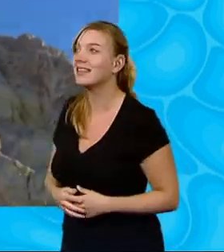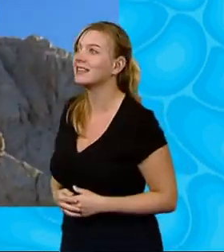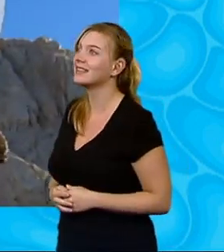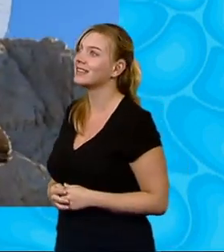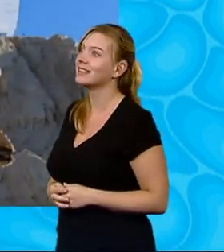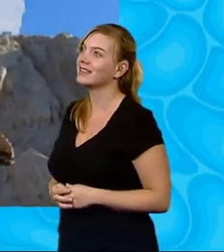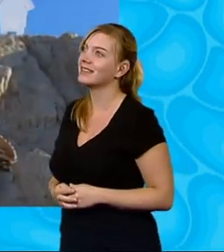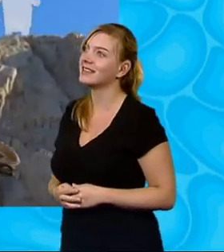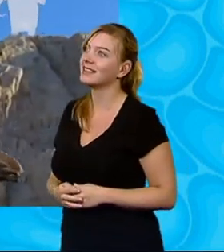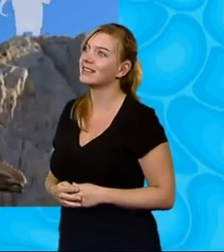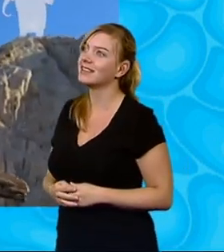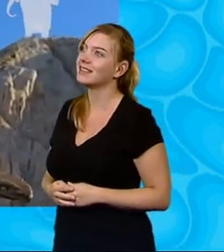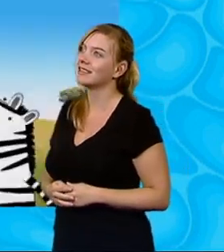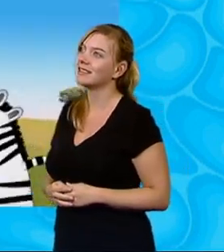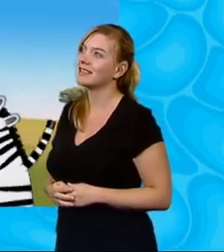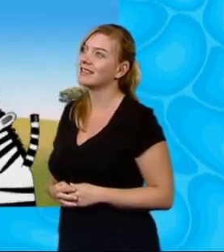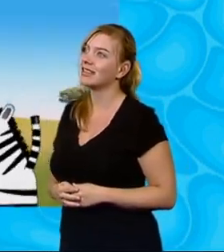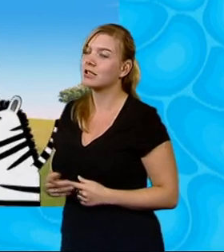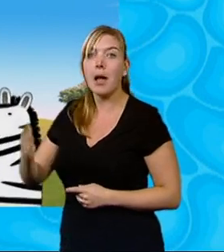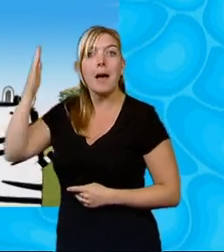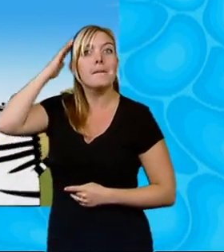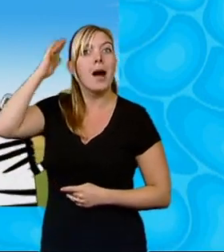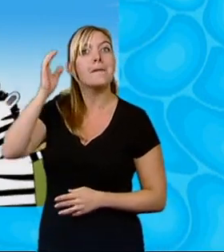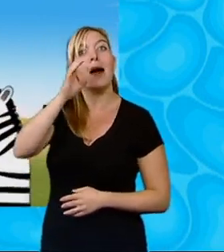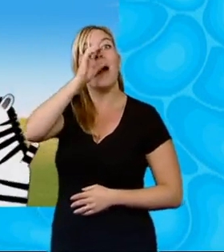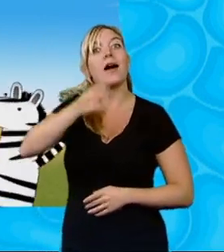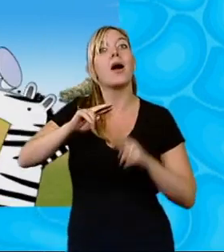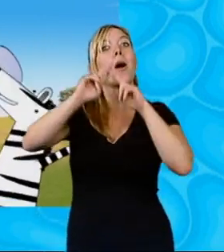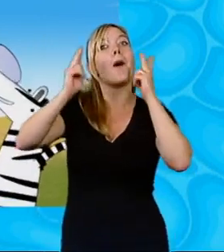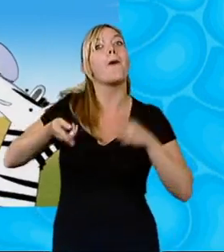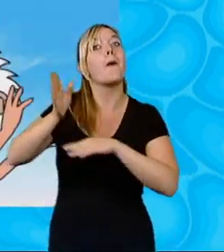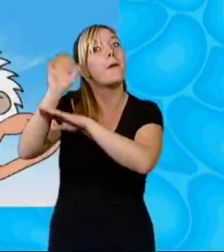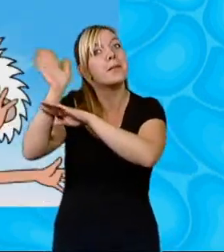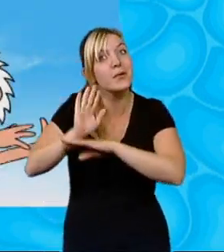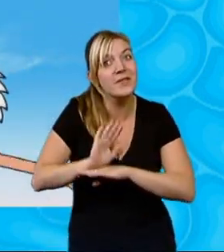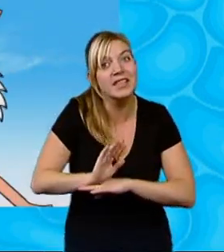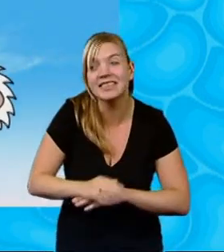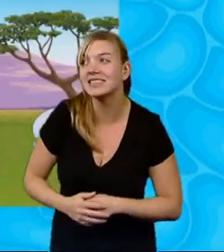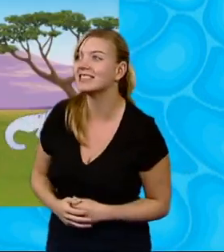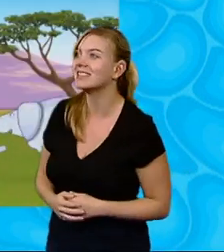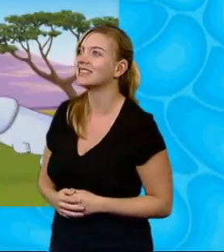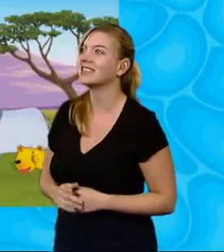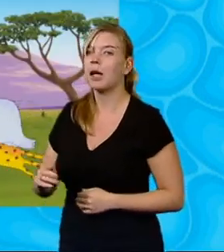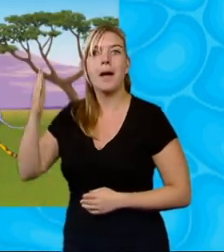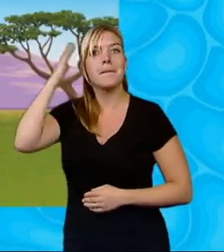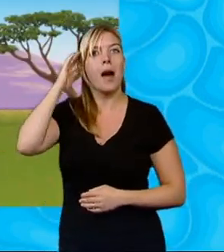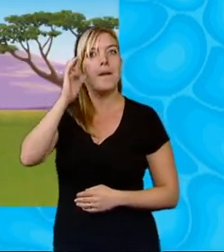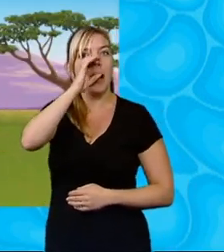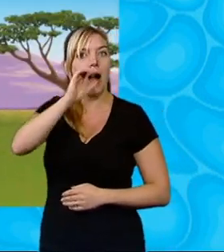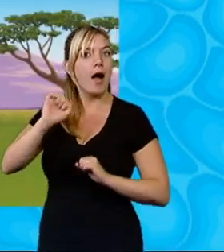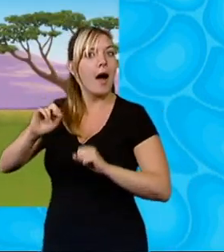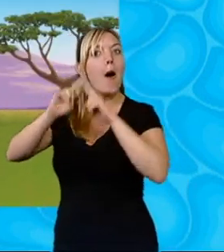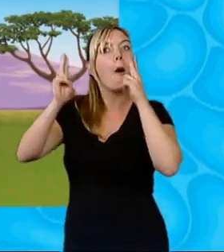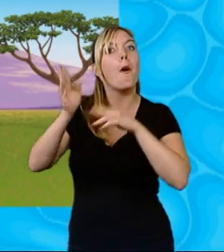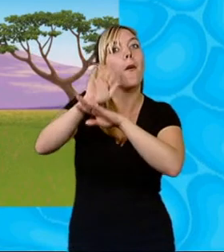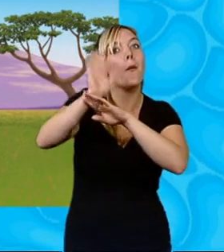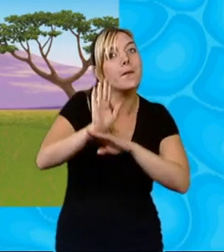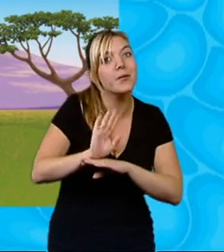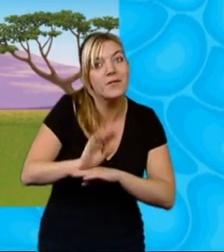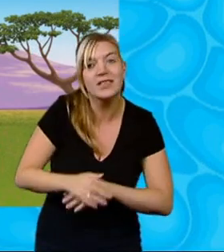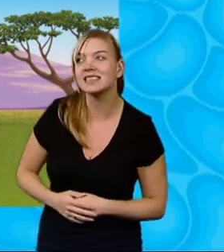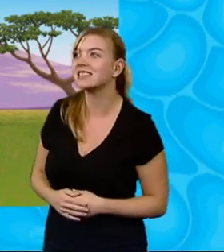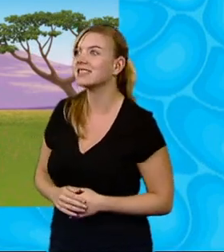Peru. Everybody! Mama Mirabelle's home movies. Mama Mirabelle's home